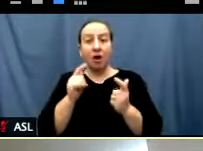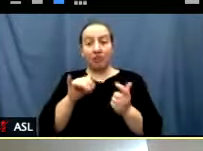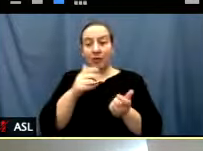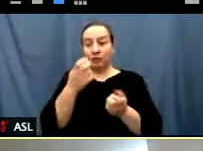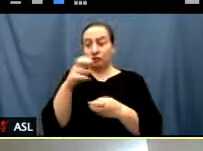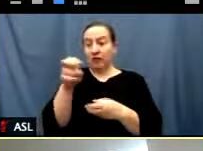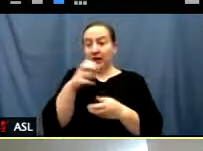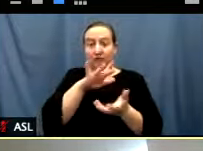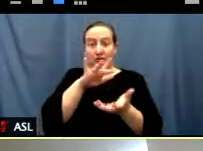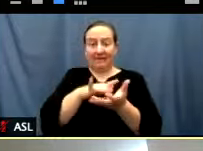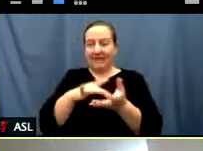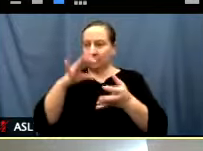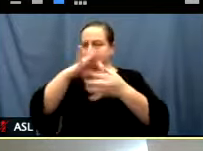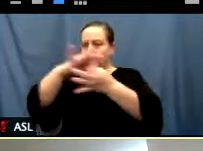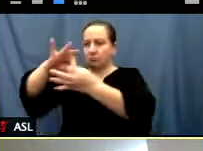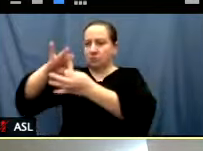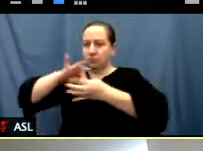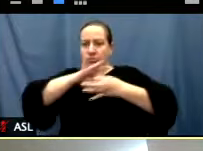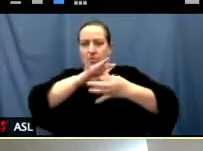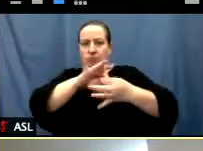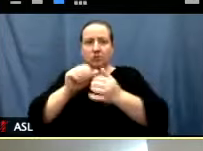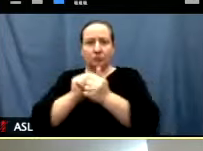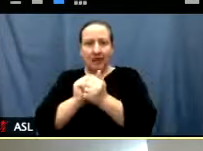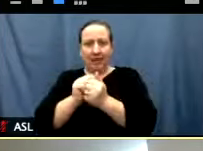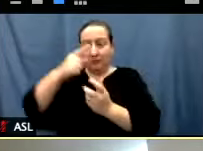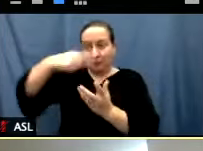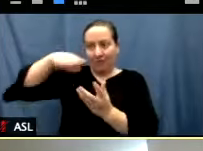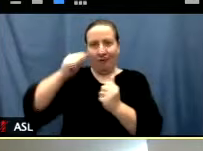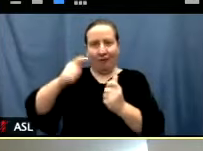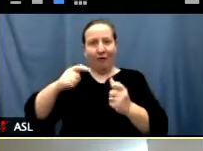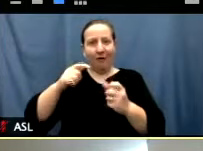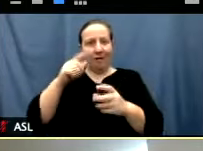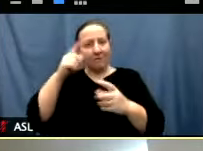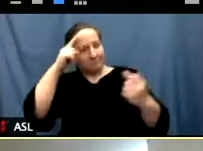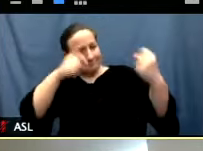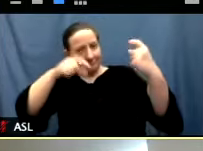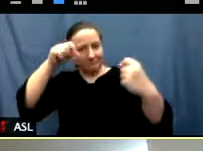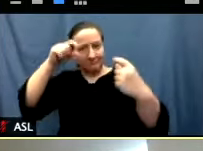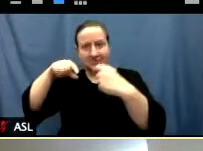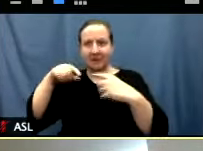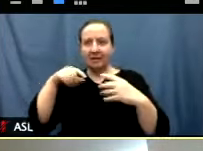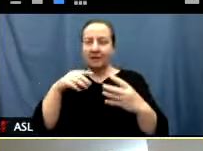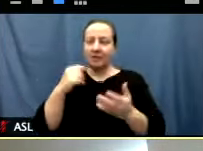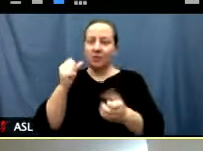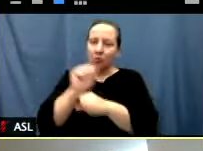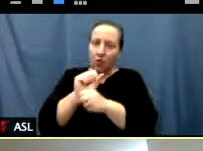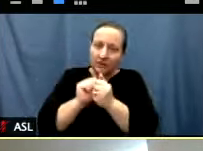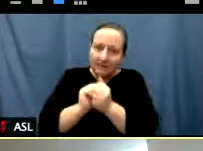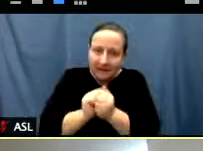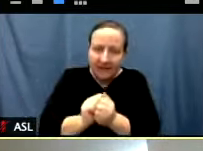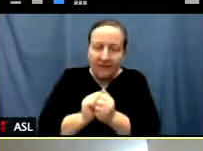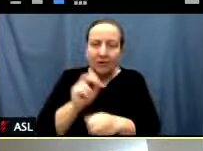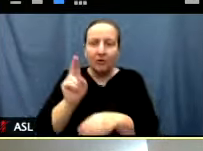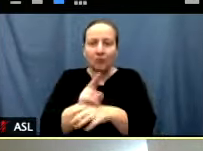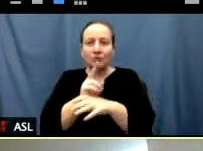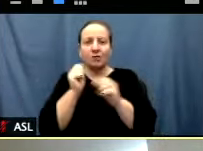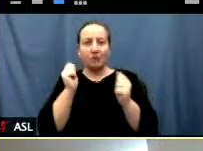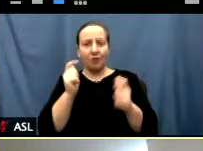centers together to work collaboratively to make sure that we are using every available